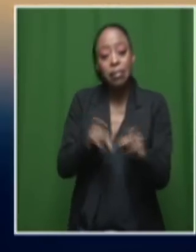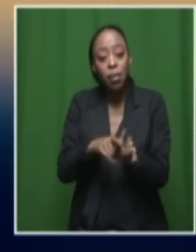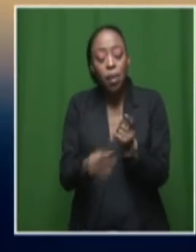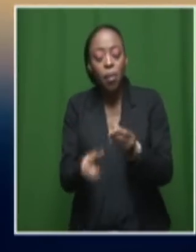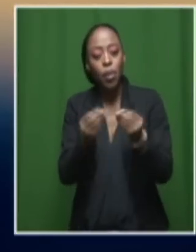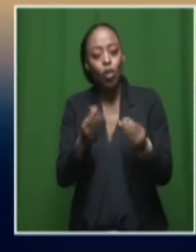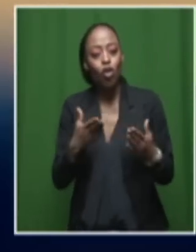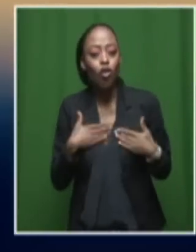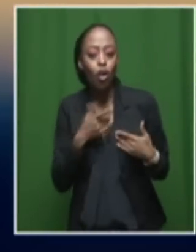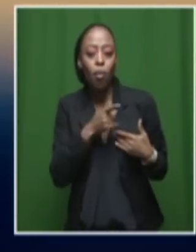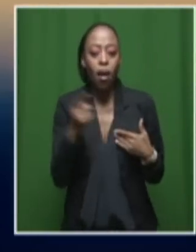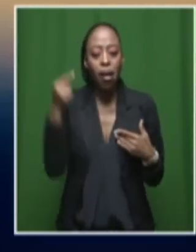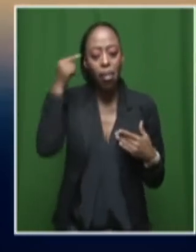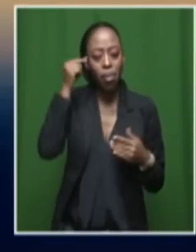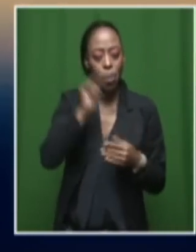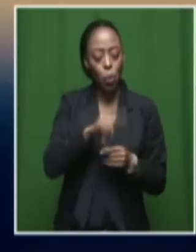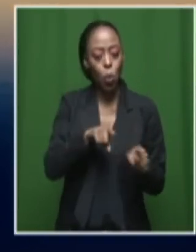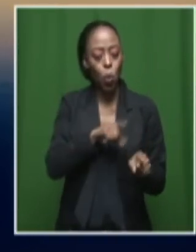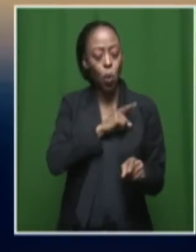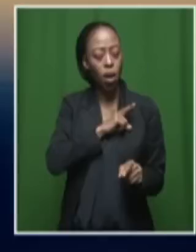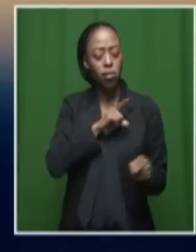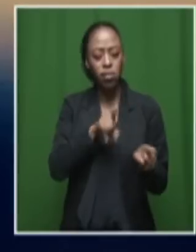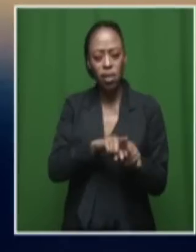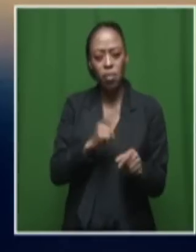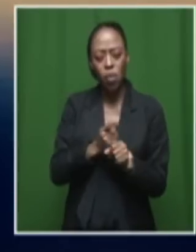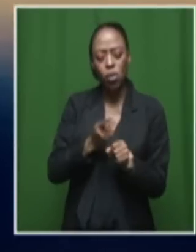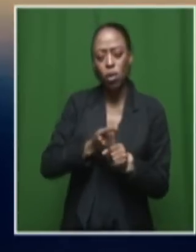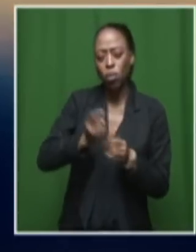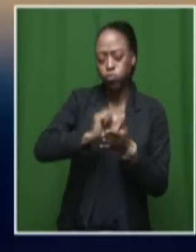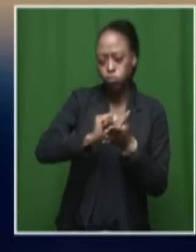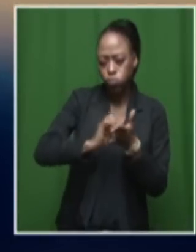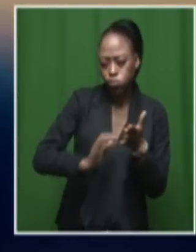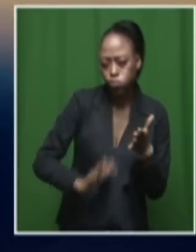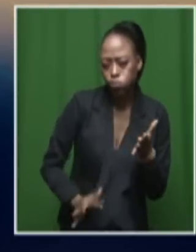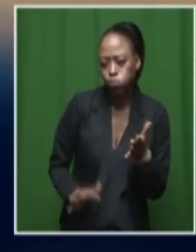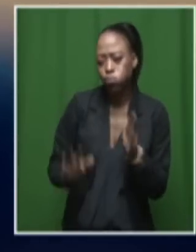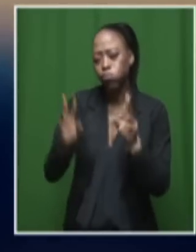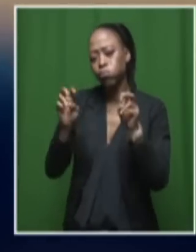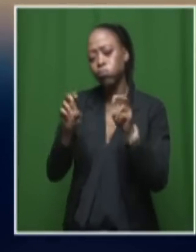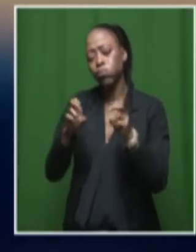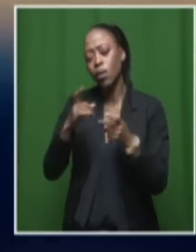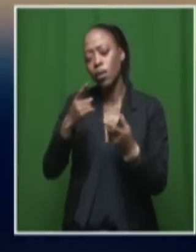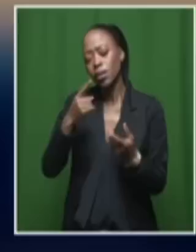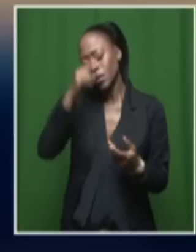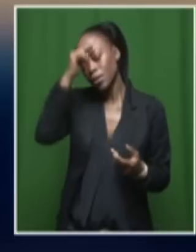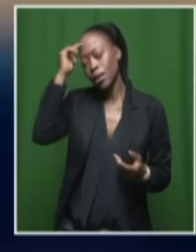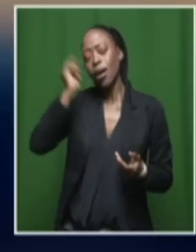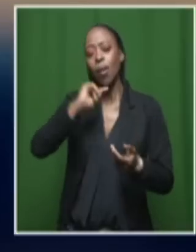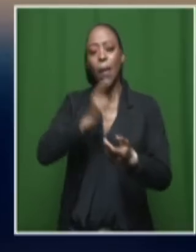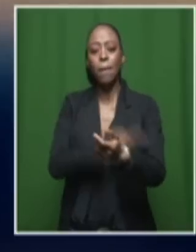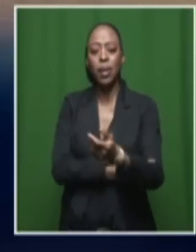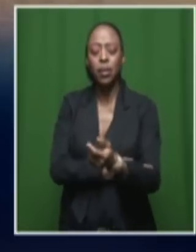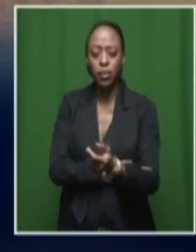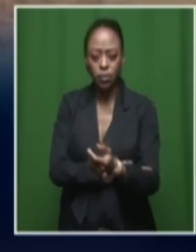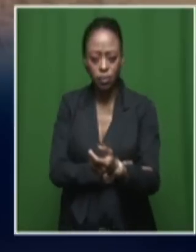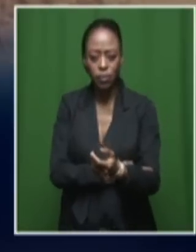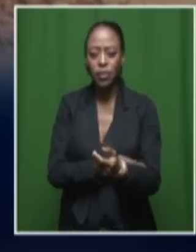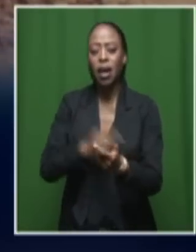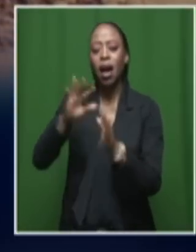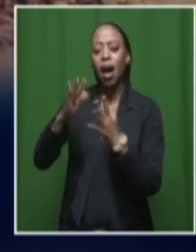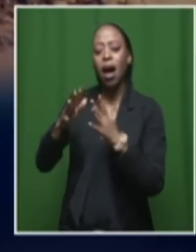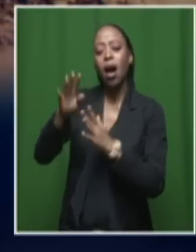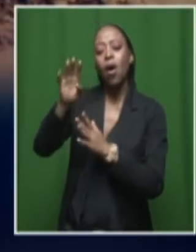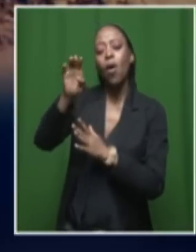these publications think. Because the article titled Drunk on Power, the Neoliberal Capture of the South